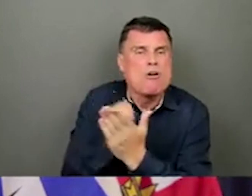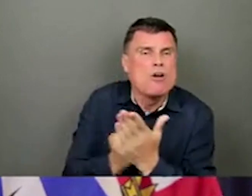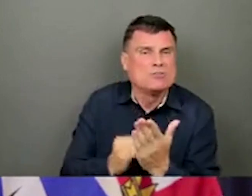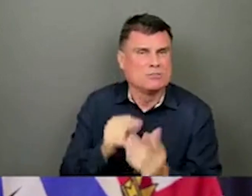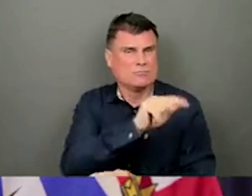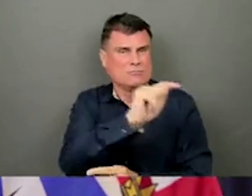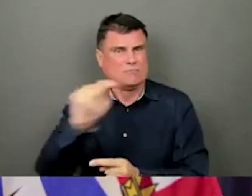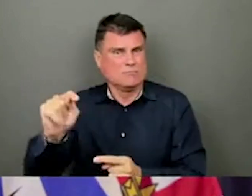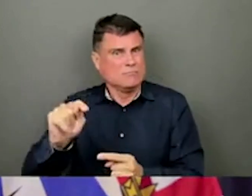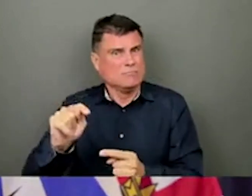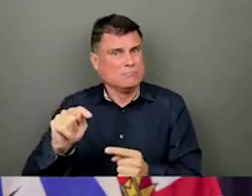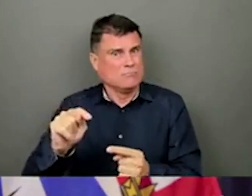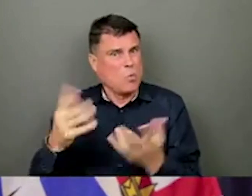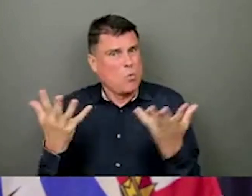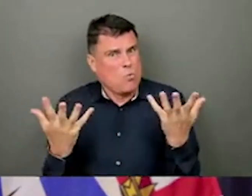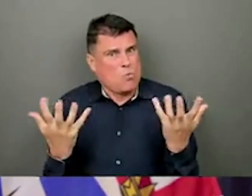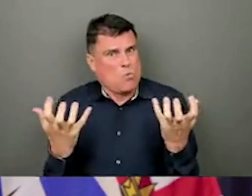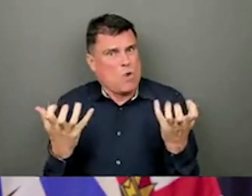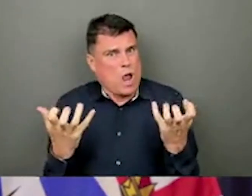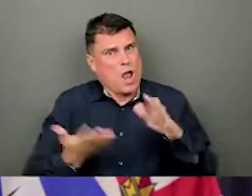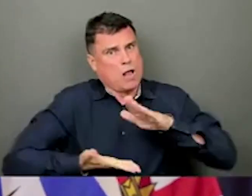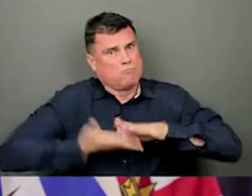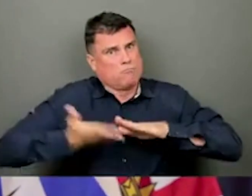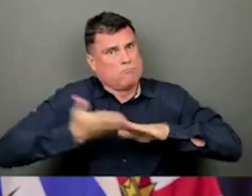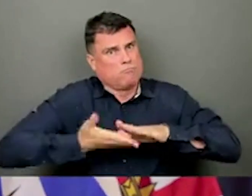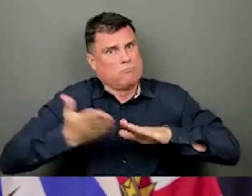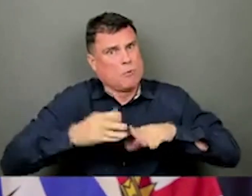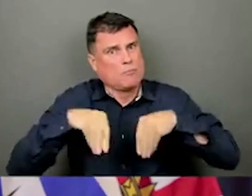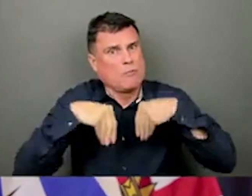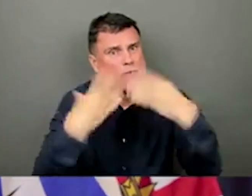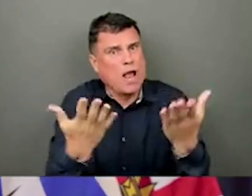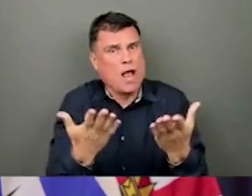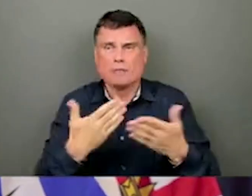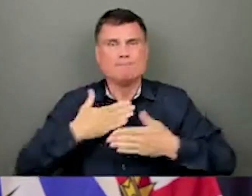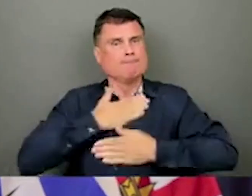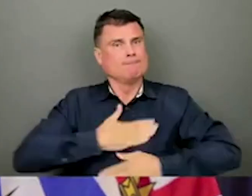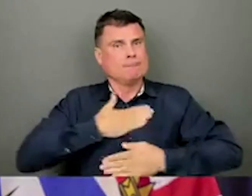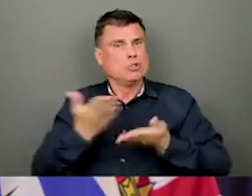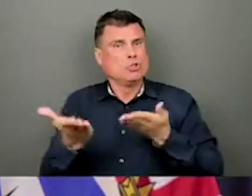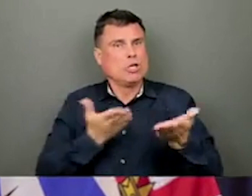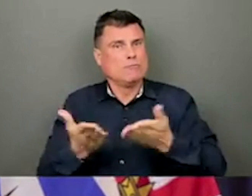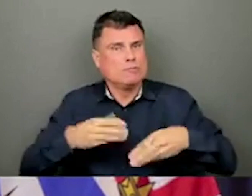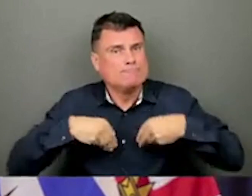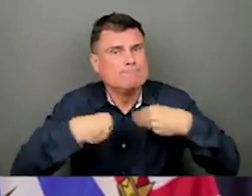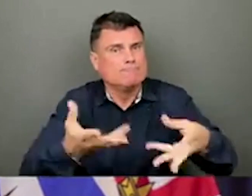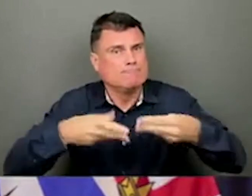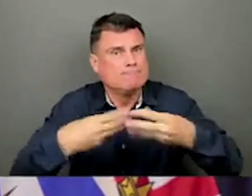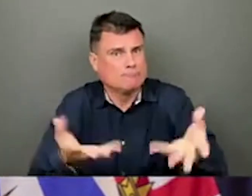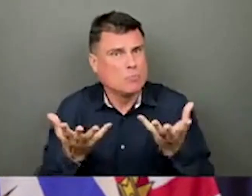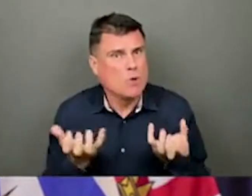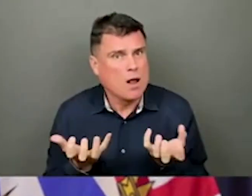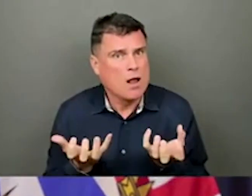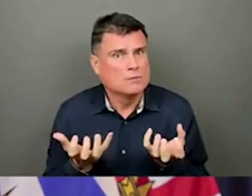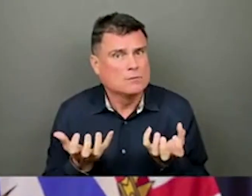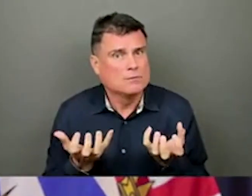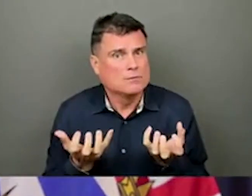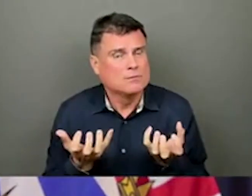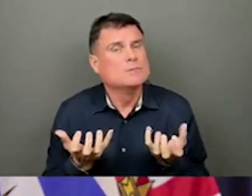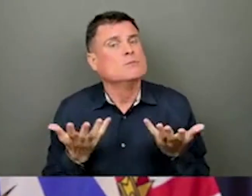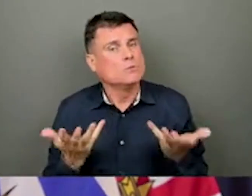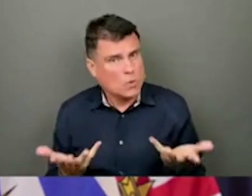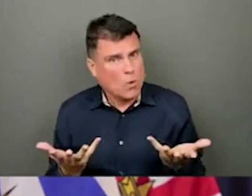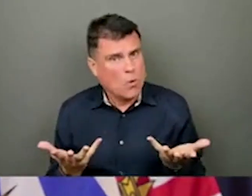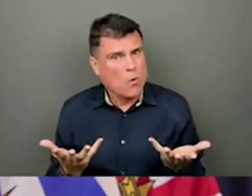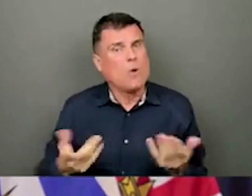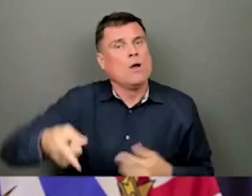want to make sure that they can continue to provide quality entertainment, quality services for British Columbians, and they want to do it in a way that gives their